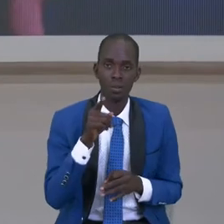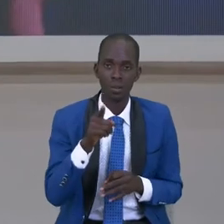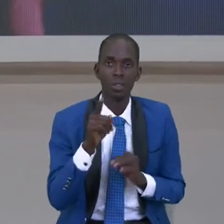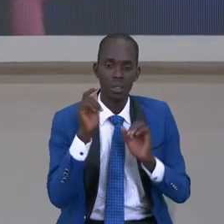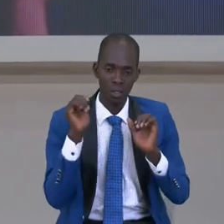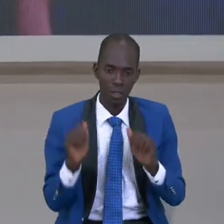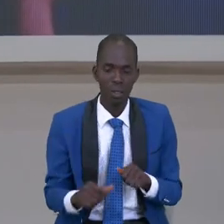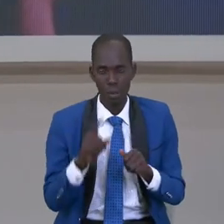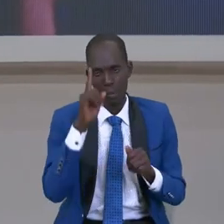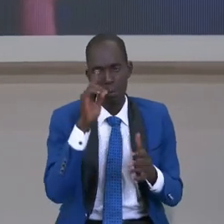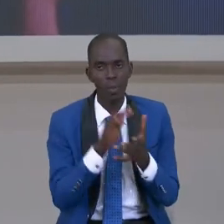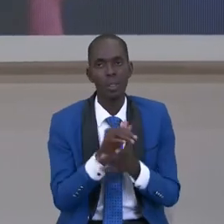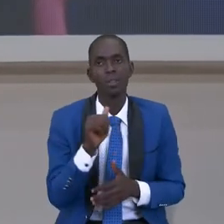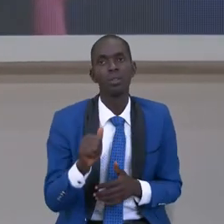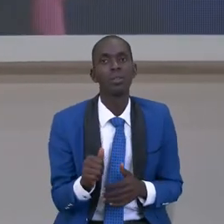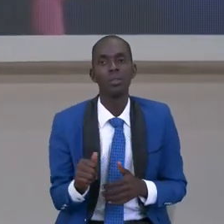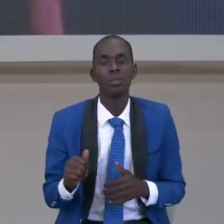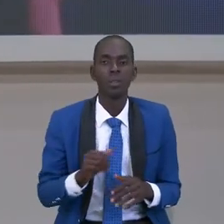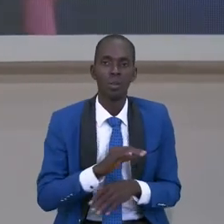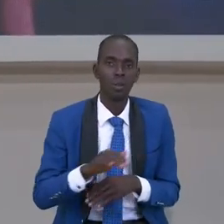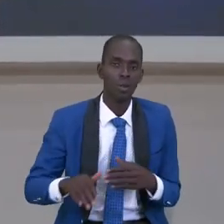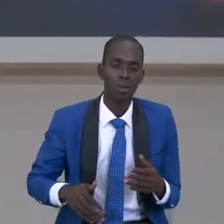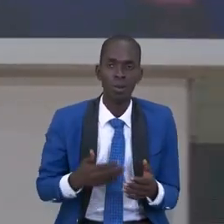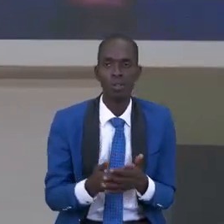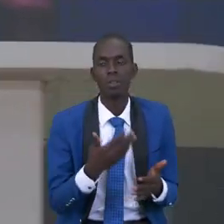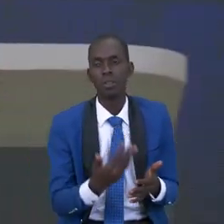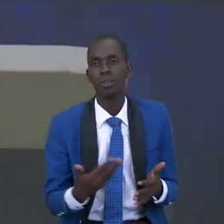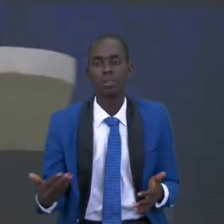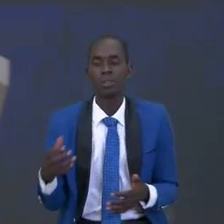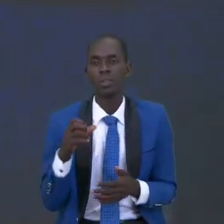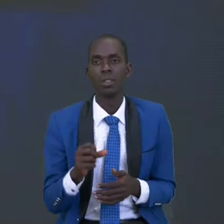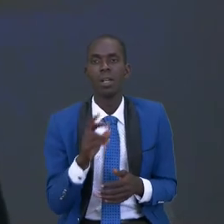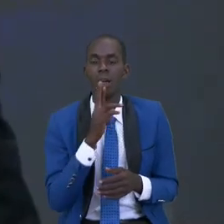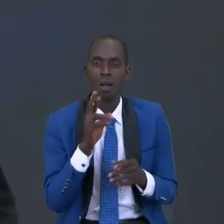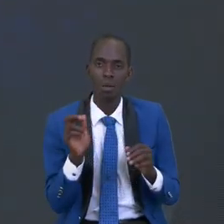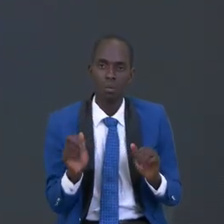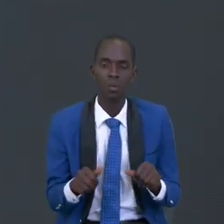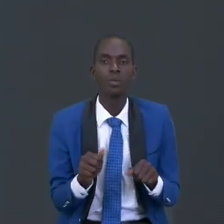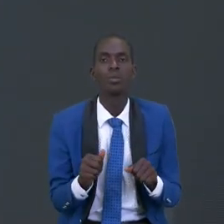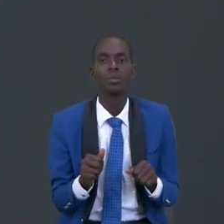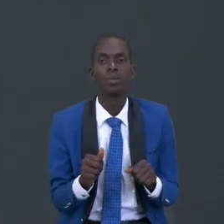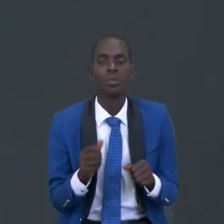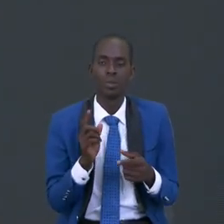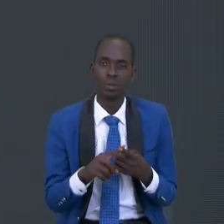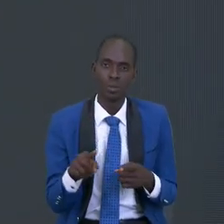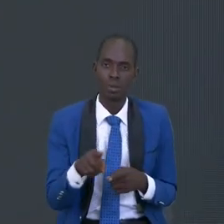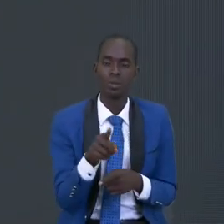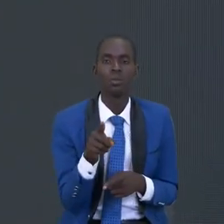canst believe. All things are possible to